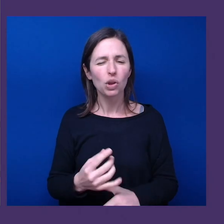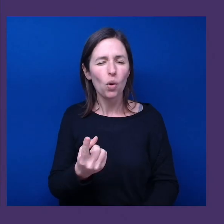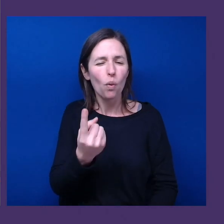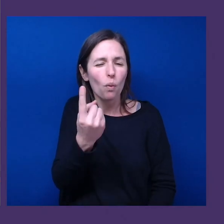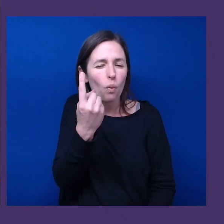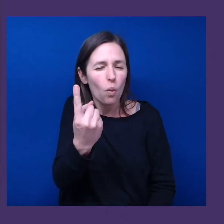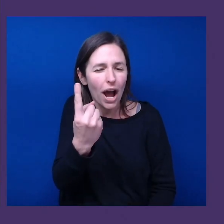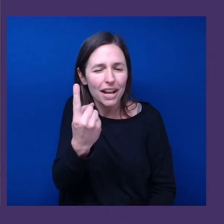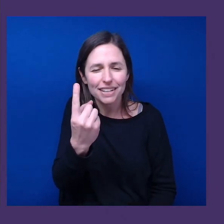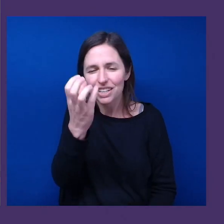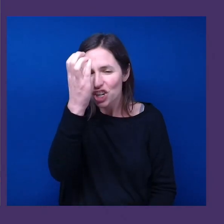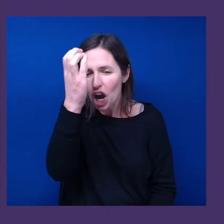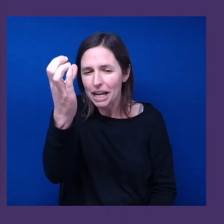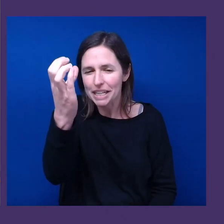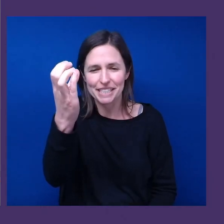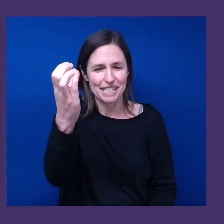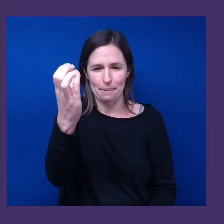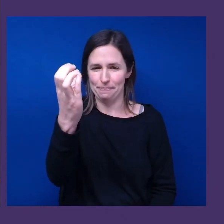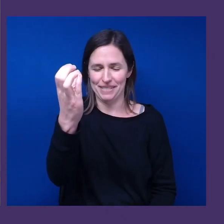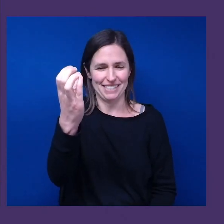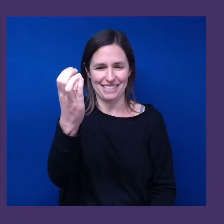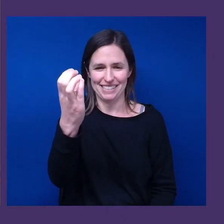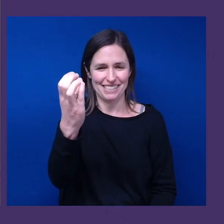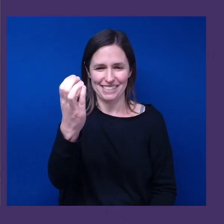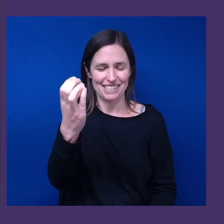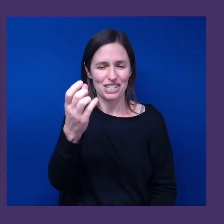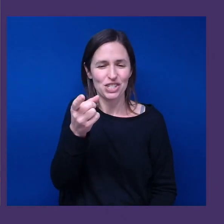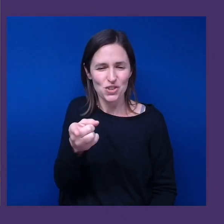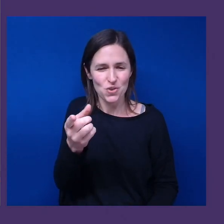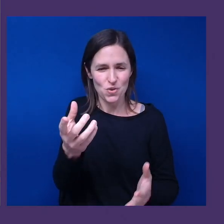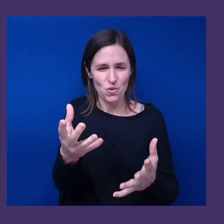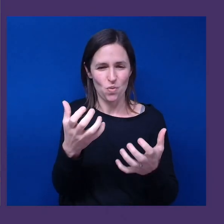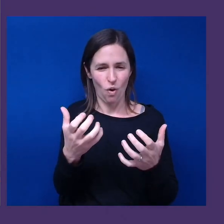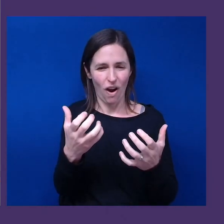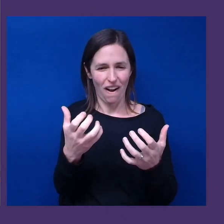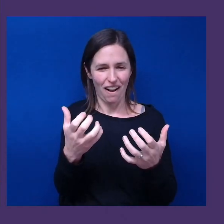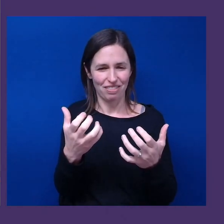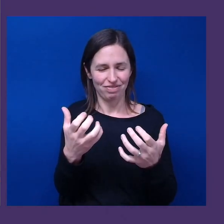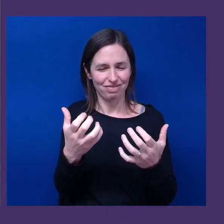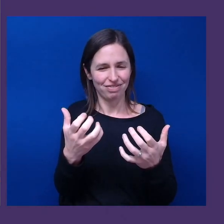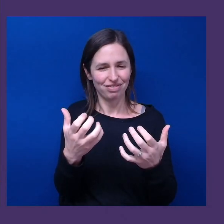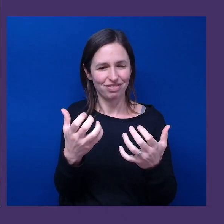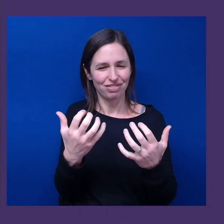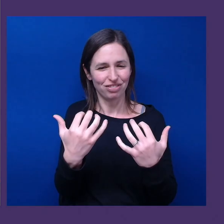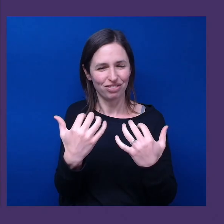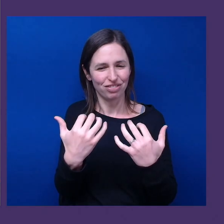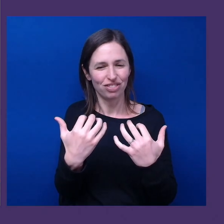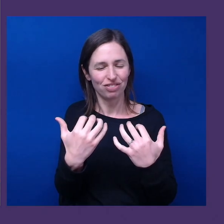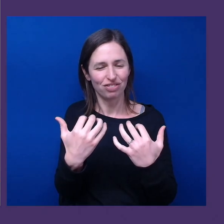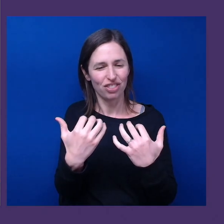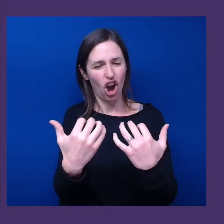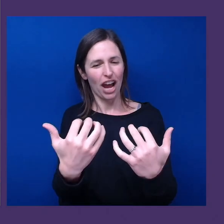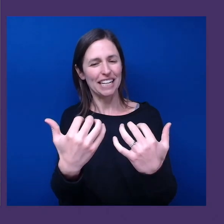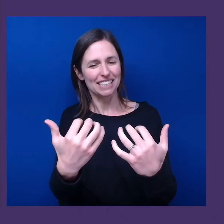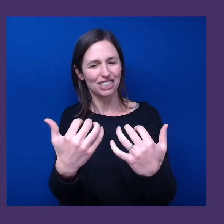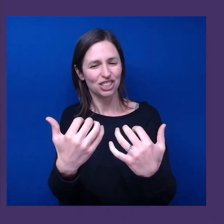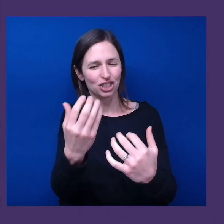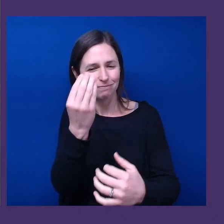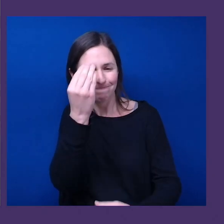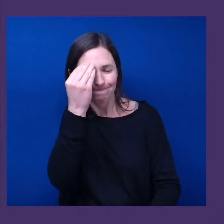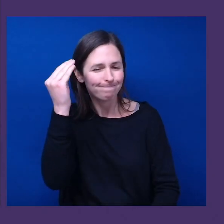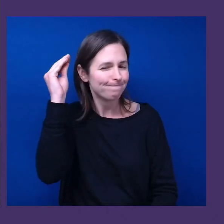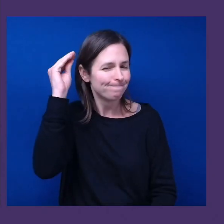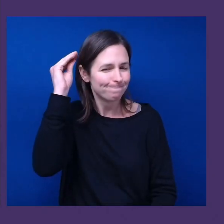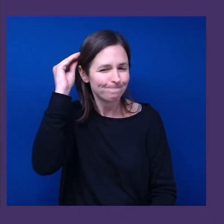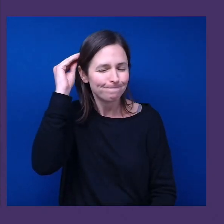concept, the viewer to understand about usability, could you let